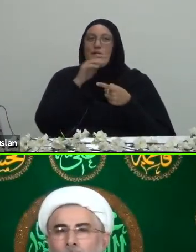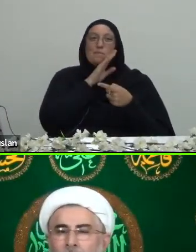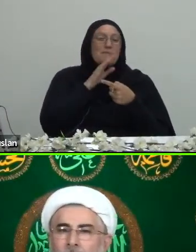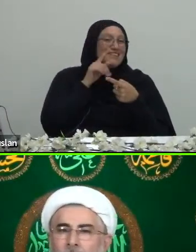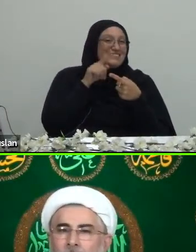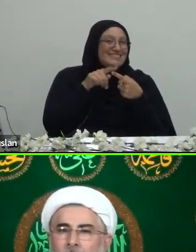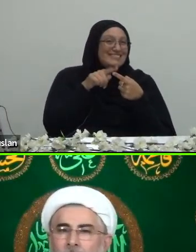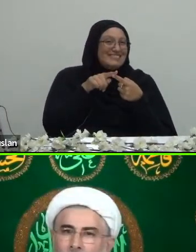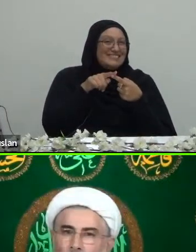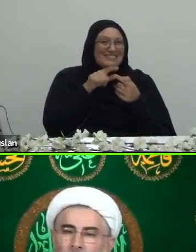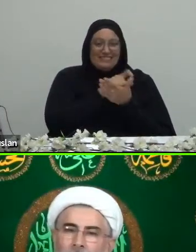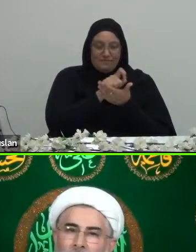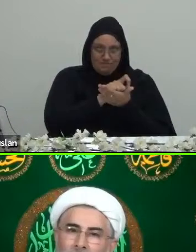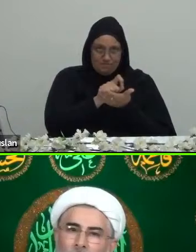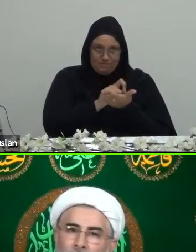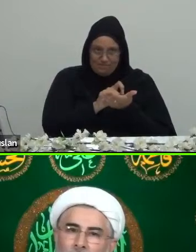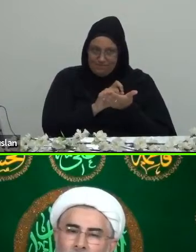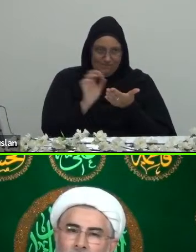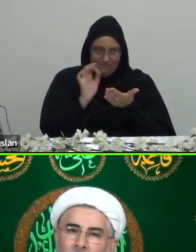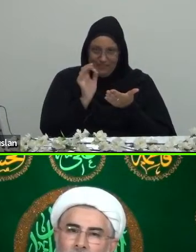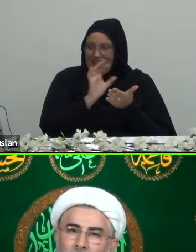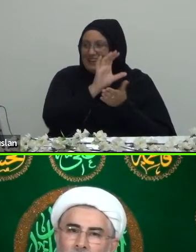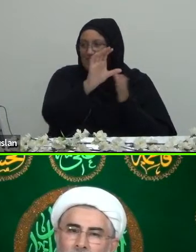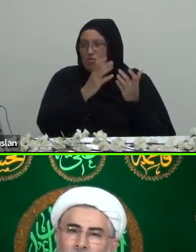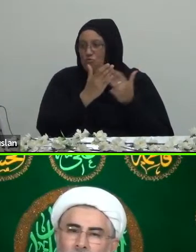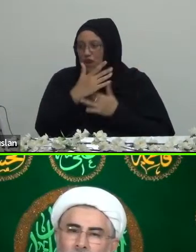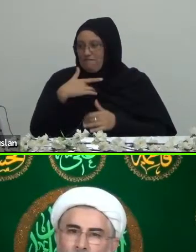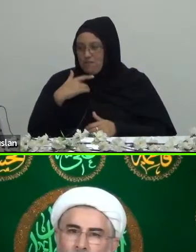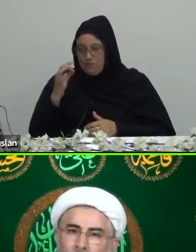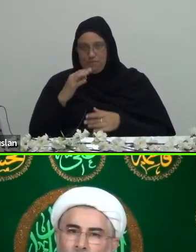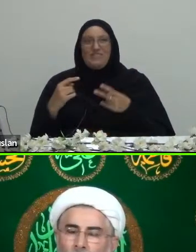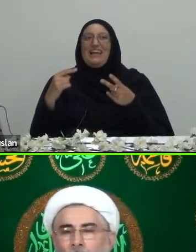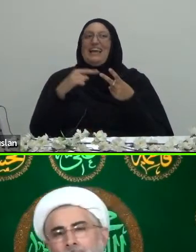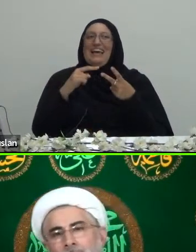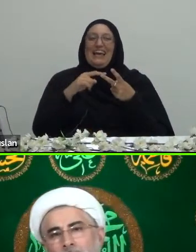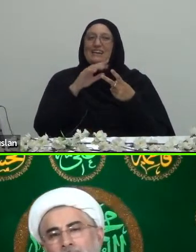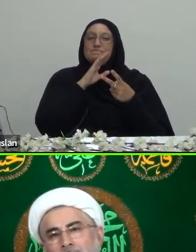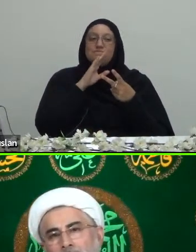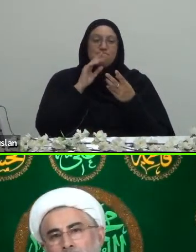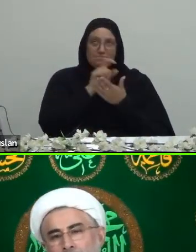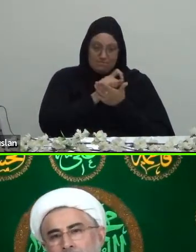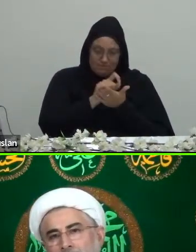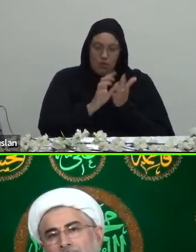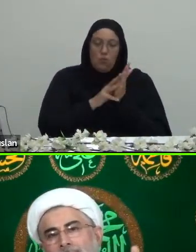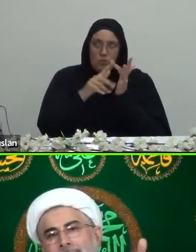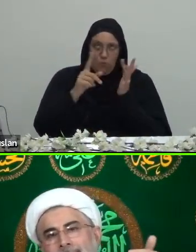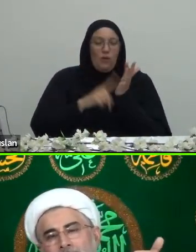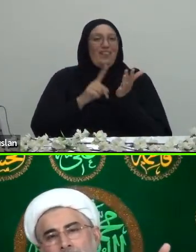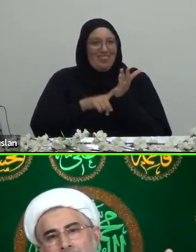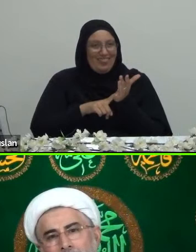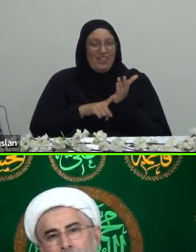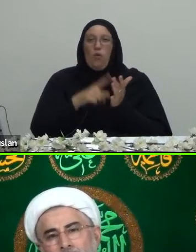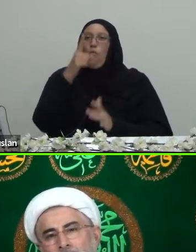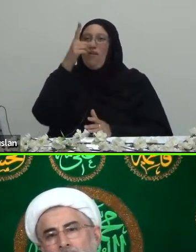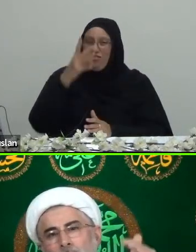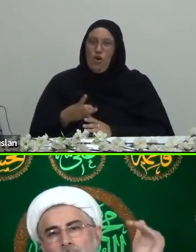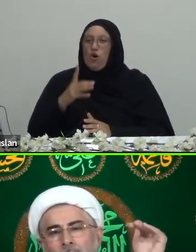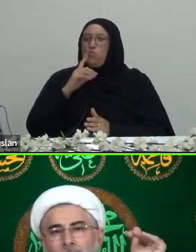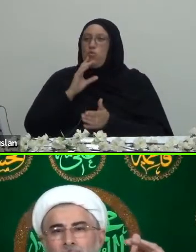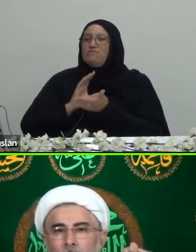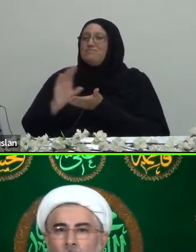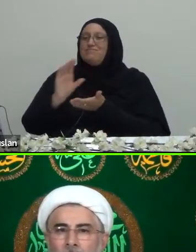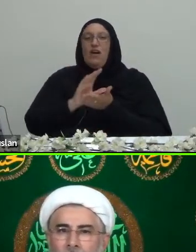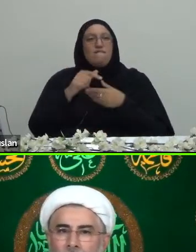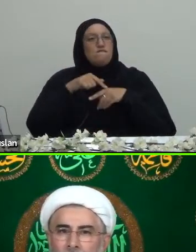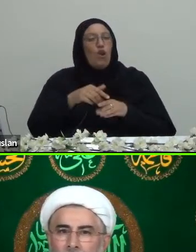will, 1/3 will be the will and will be divided according to my will. The remaining 2/3, goes